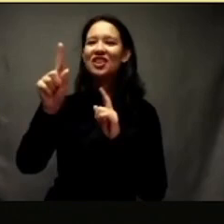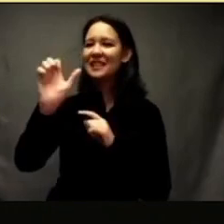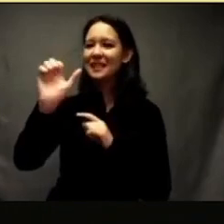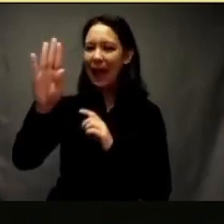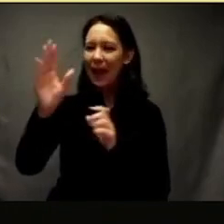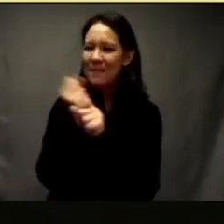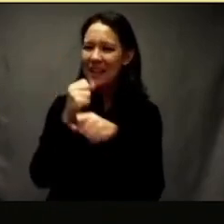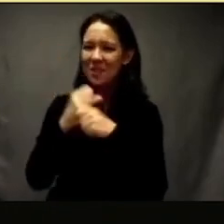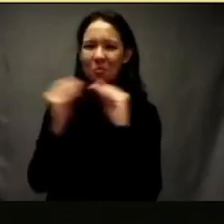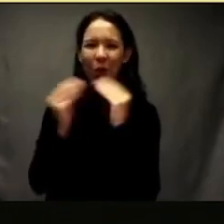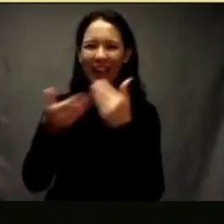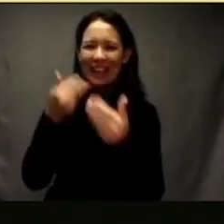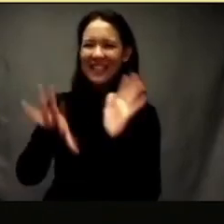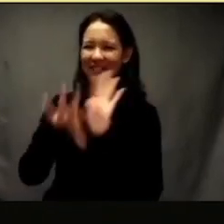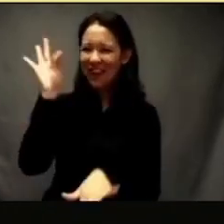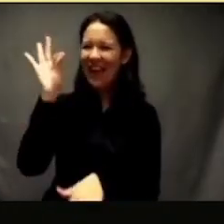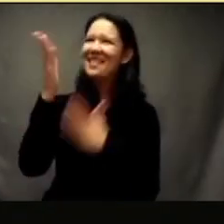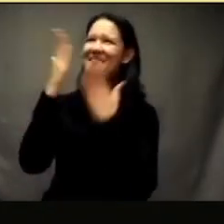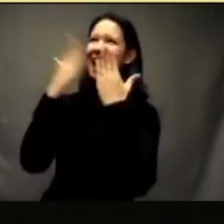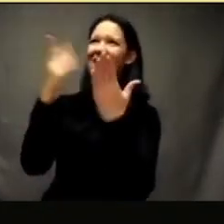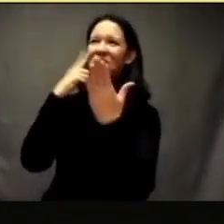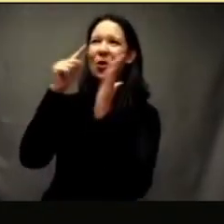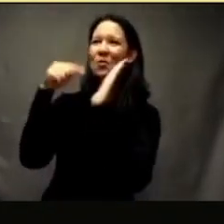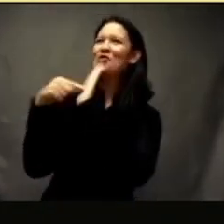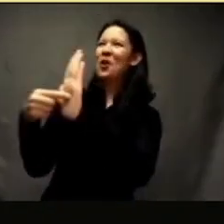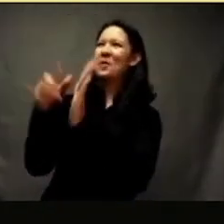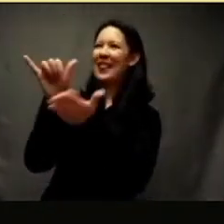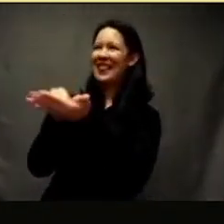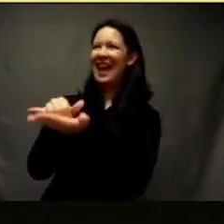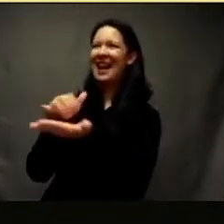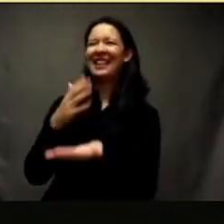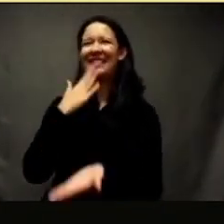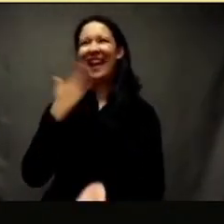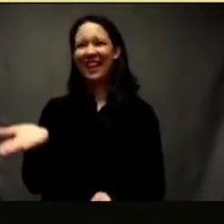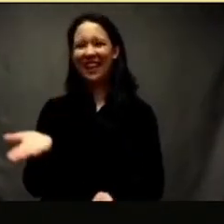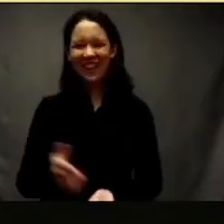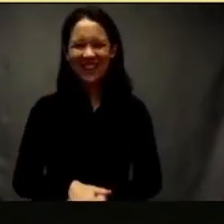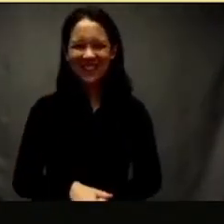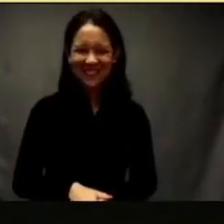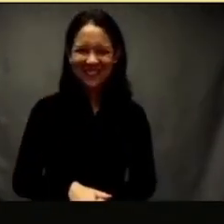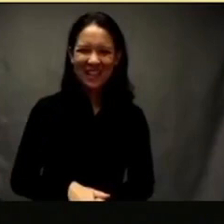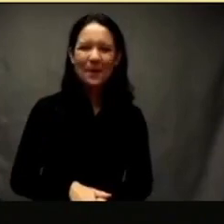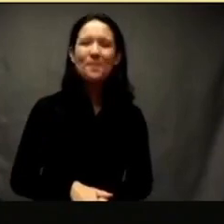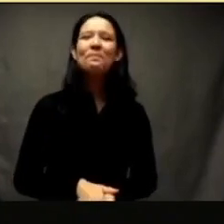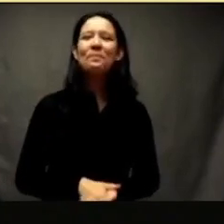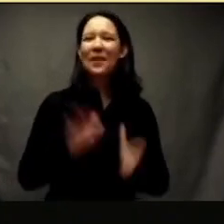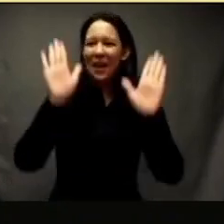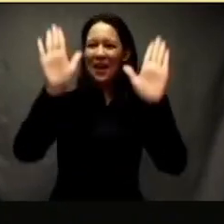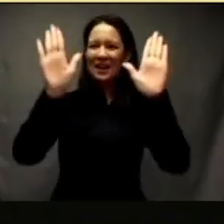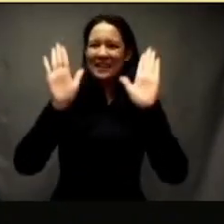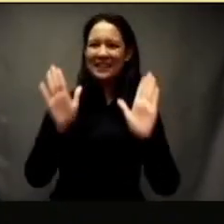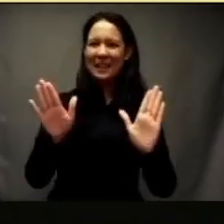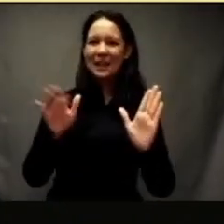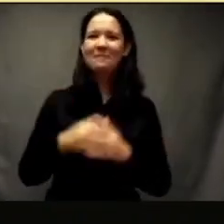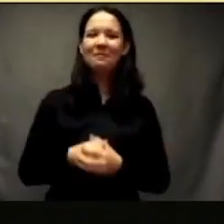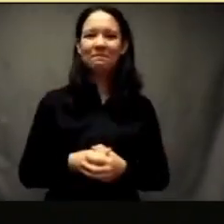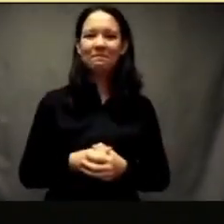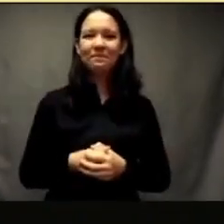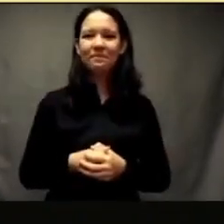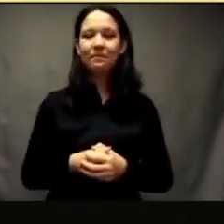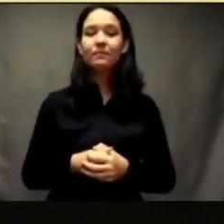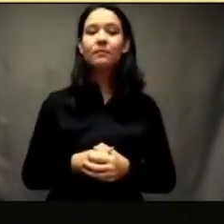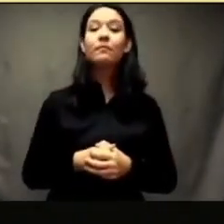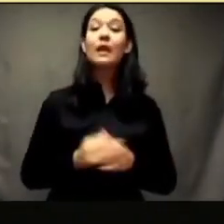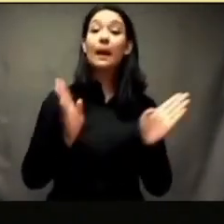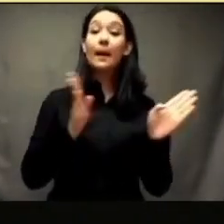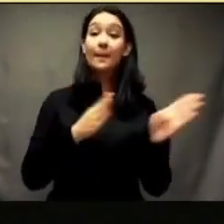lot easier to read. Thank you for whoever pointed that out. Awesome. Okay. Are there